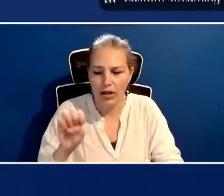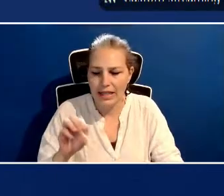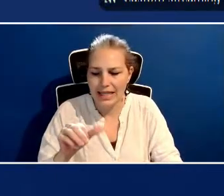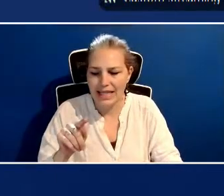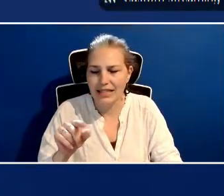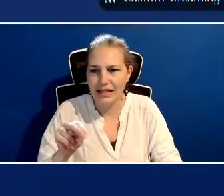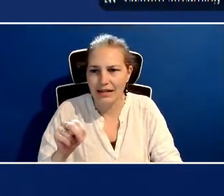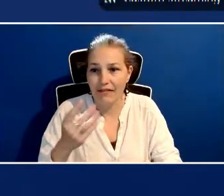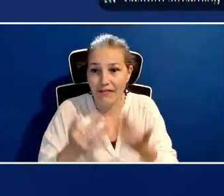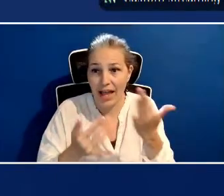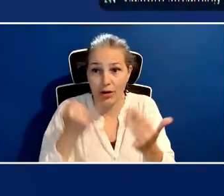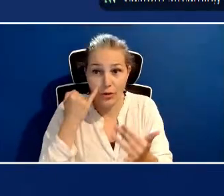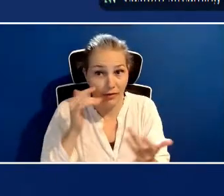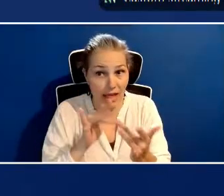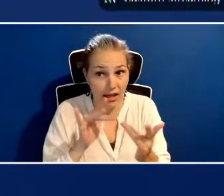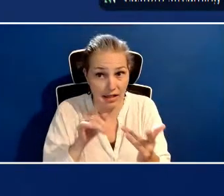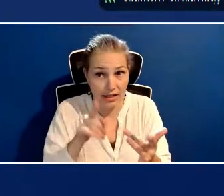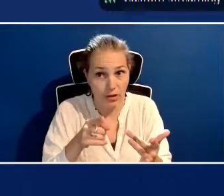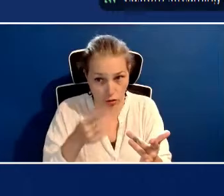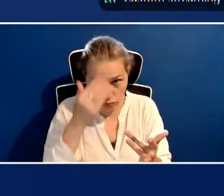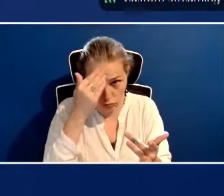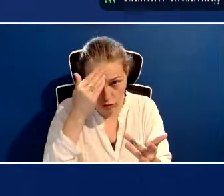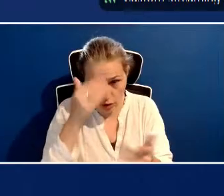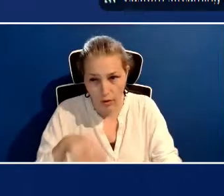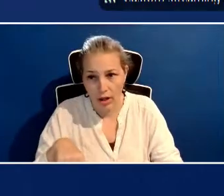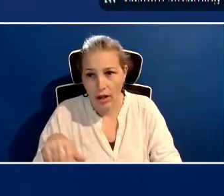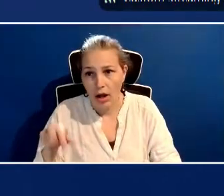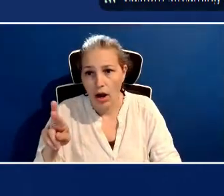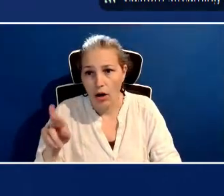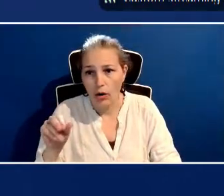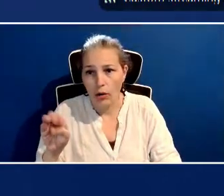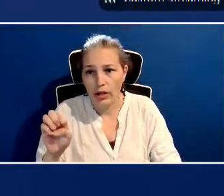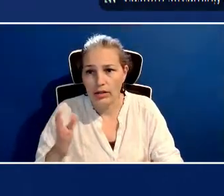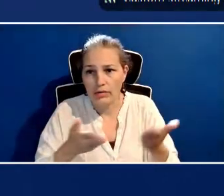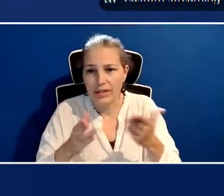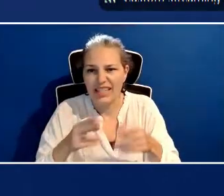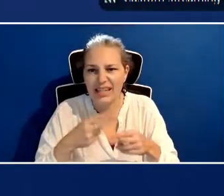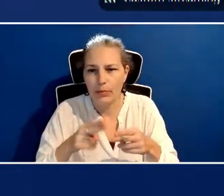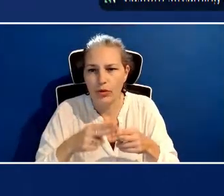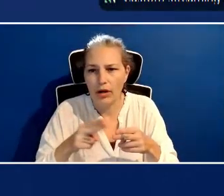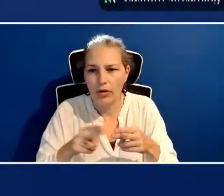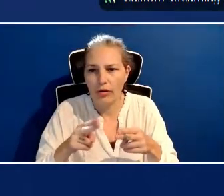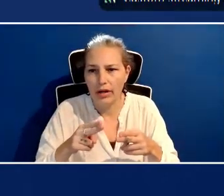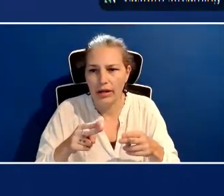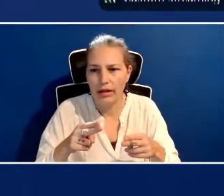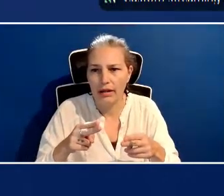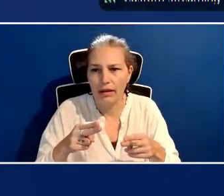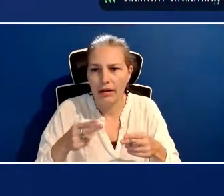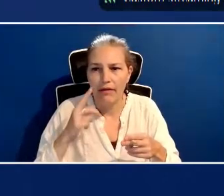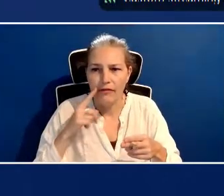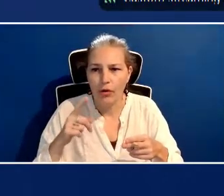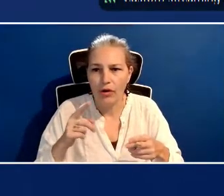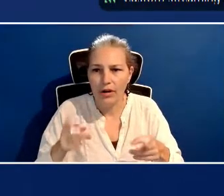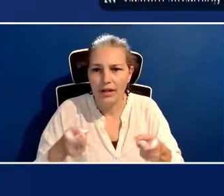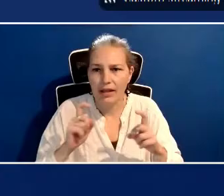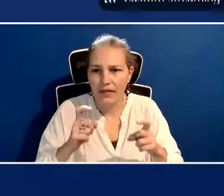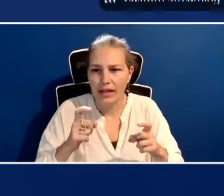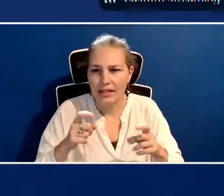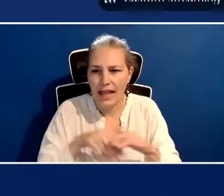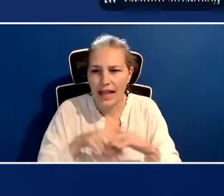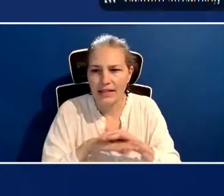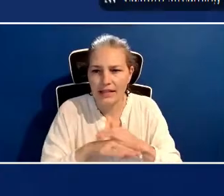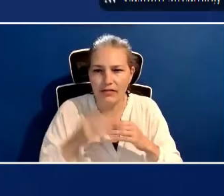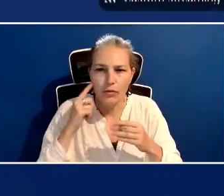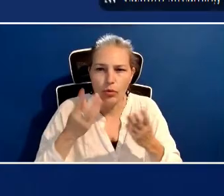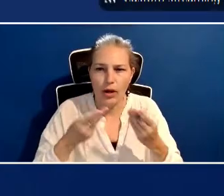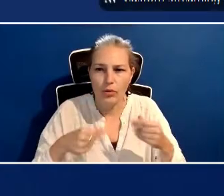or the ROE, it serves as a temporary measure, granting us access to your property and fast tracking the rebuild process to construction for